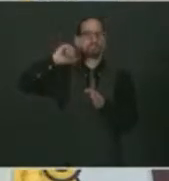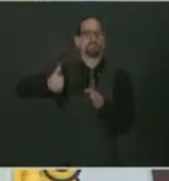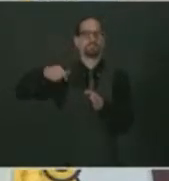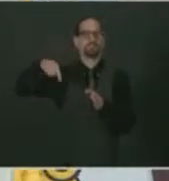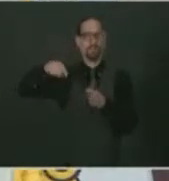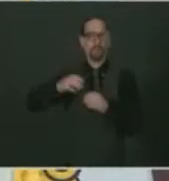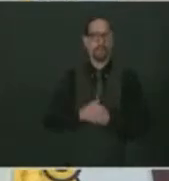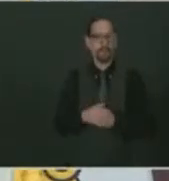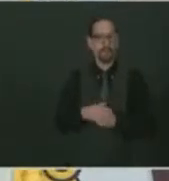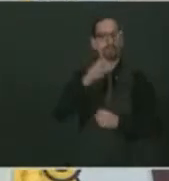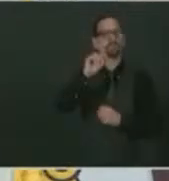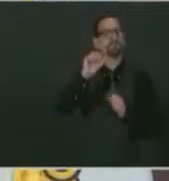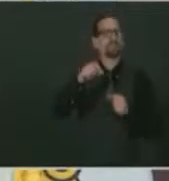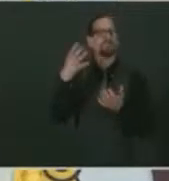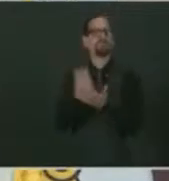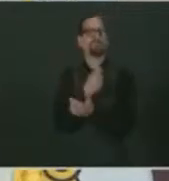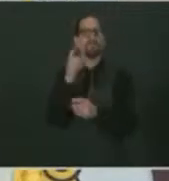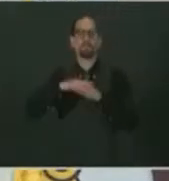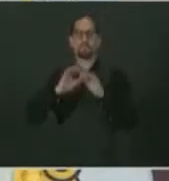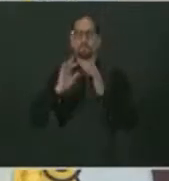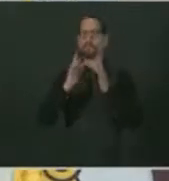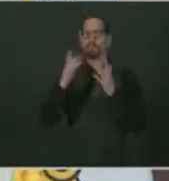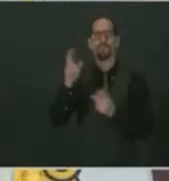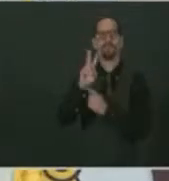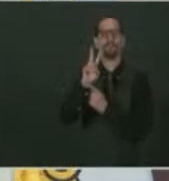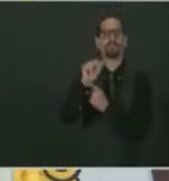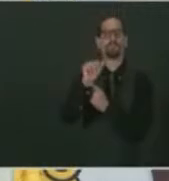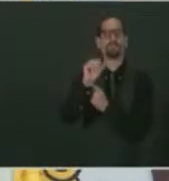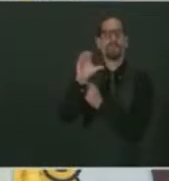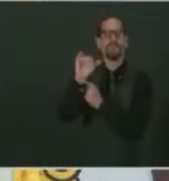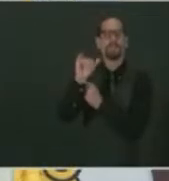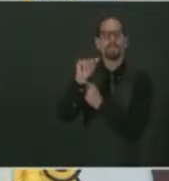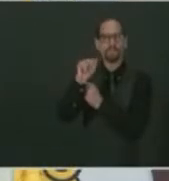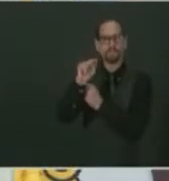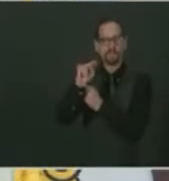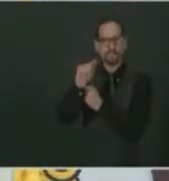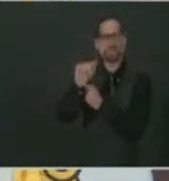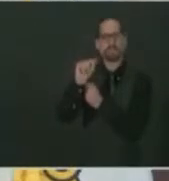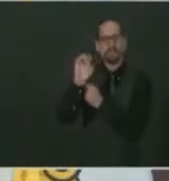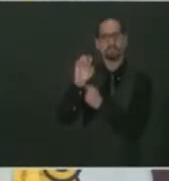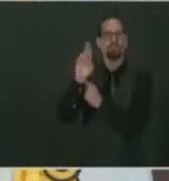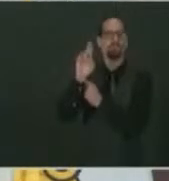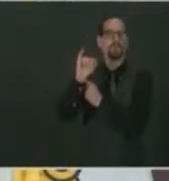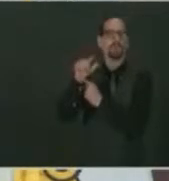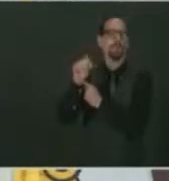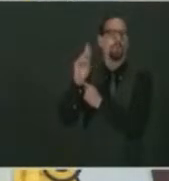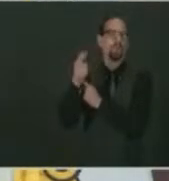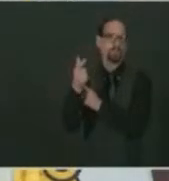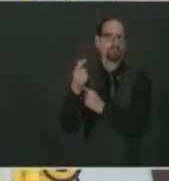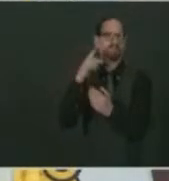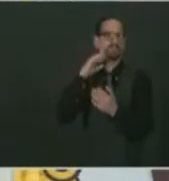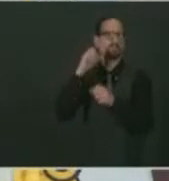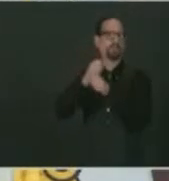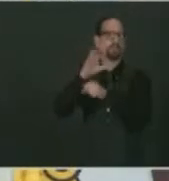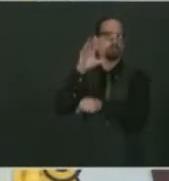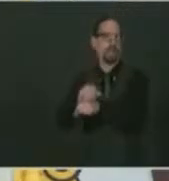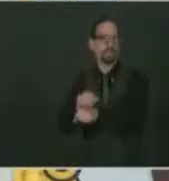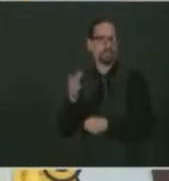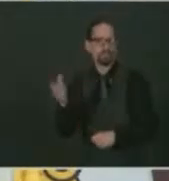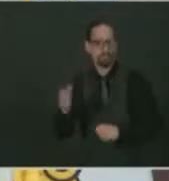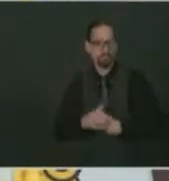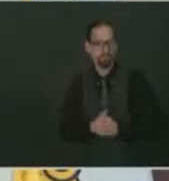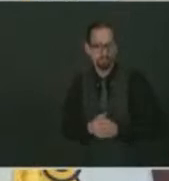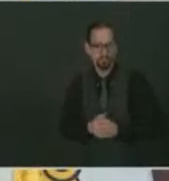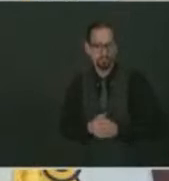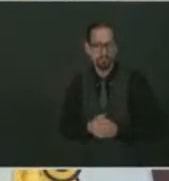As our vaccine supply increases, more appointments will become available at these sites and others.